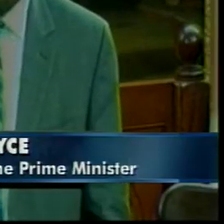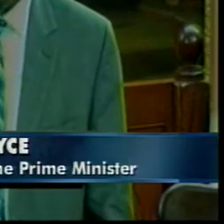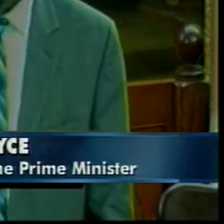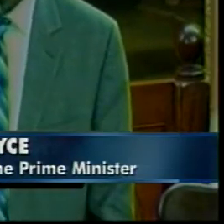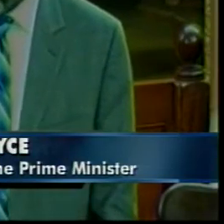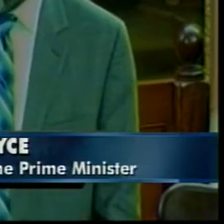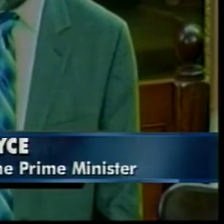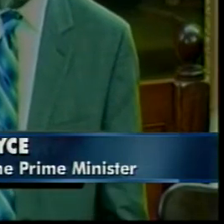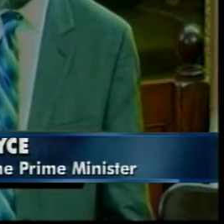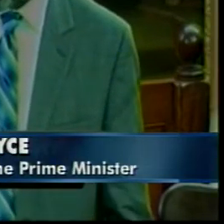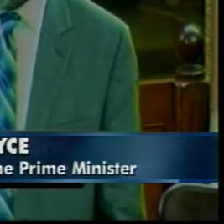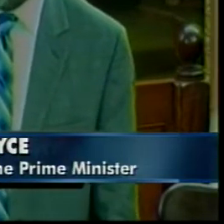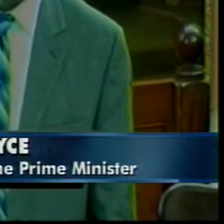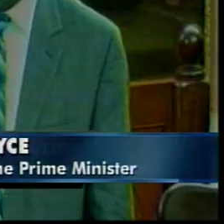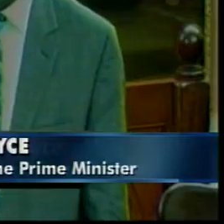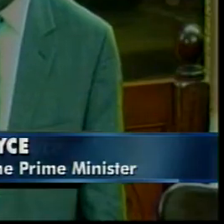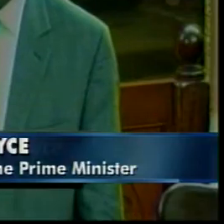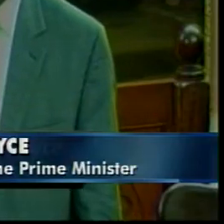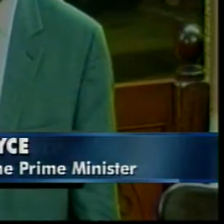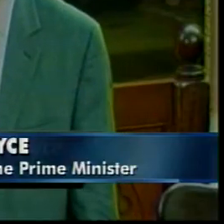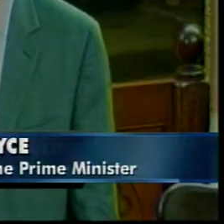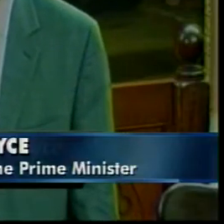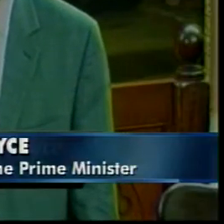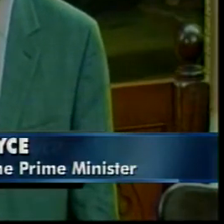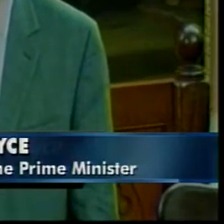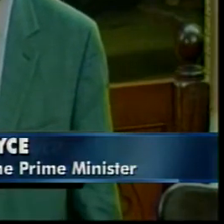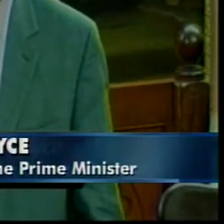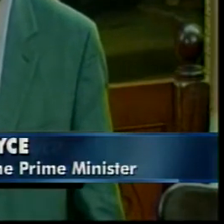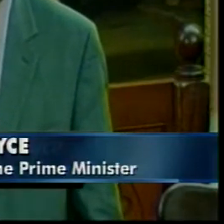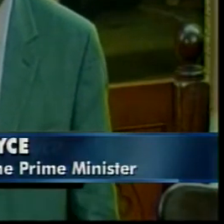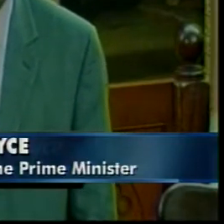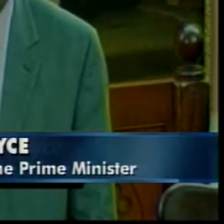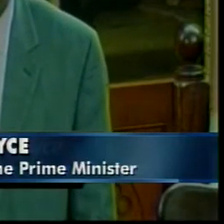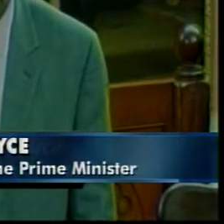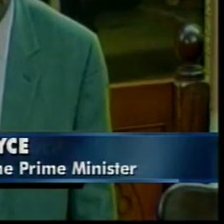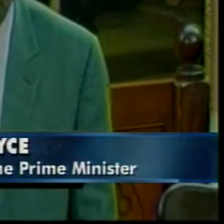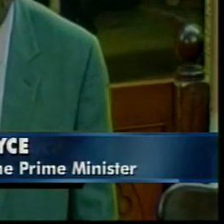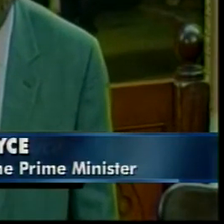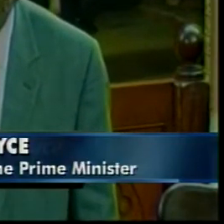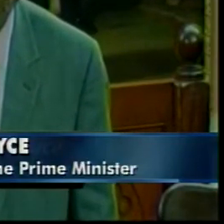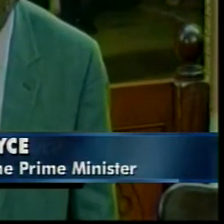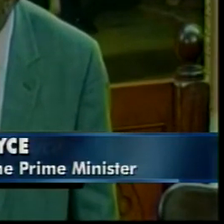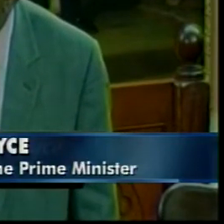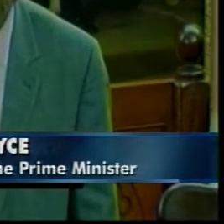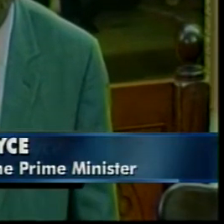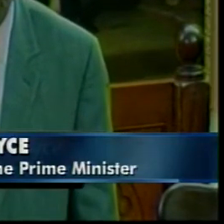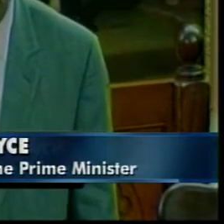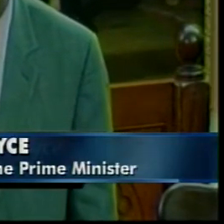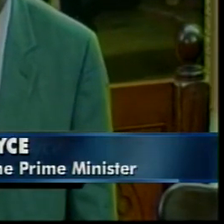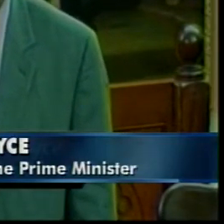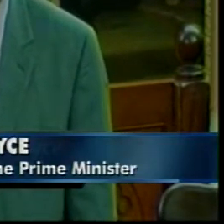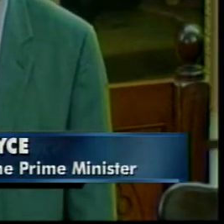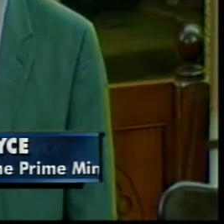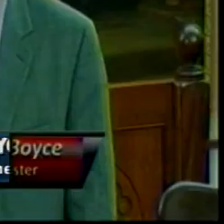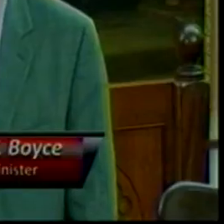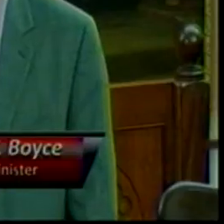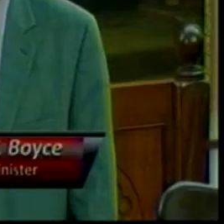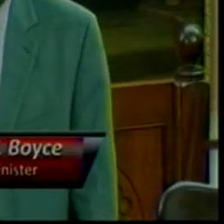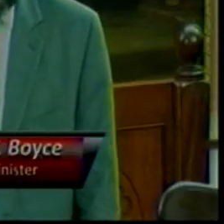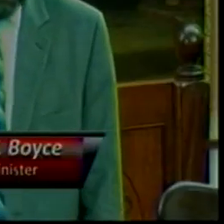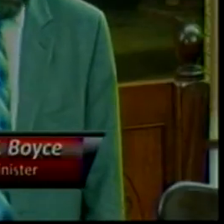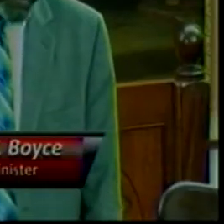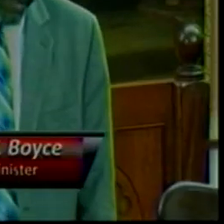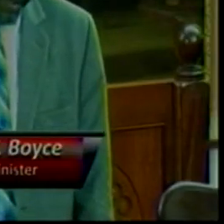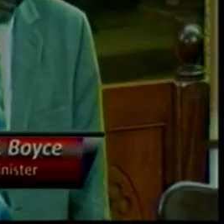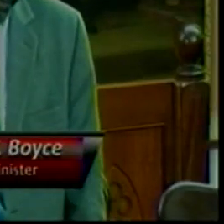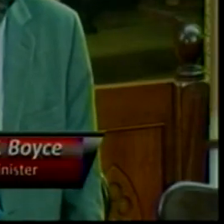own accord, and they come back in on passports, which are different from the ones that they came